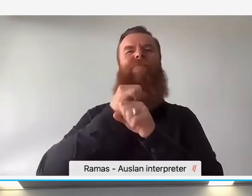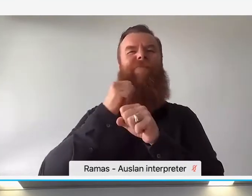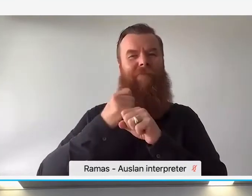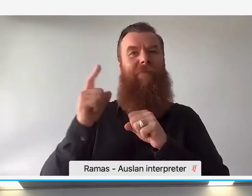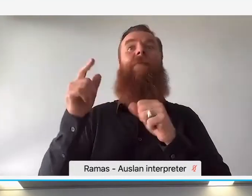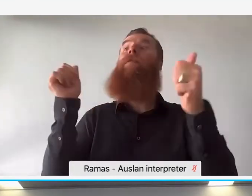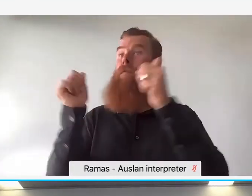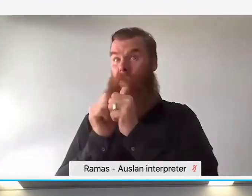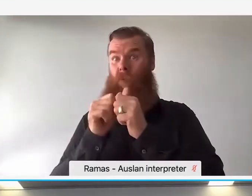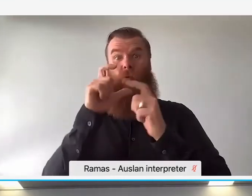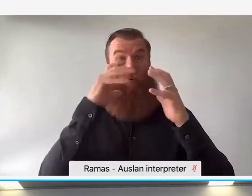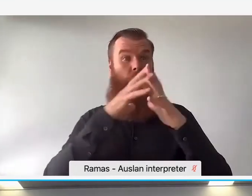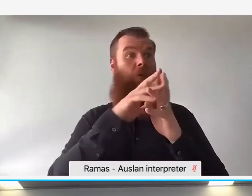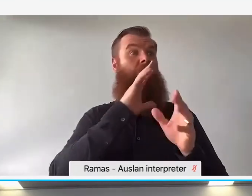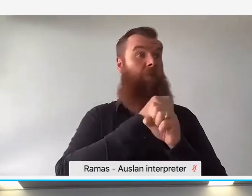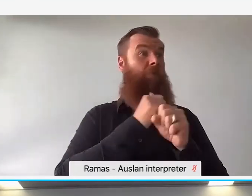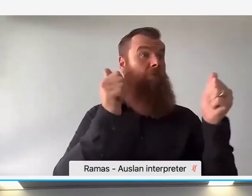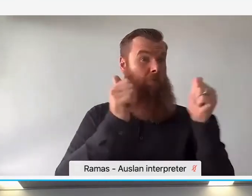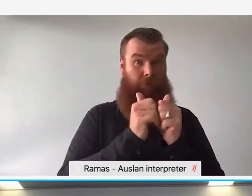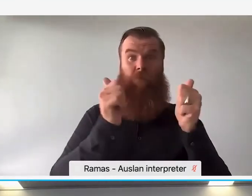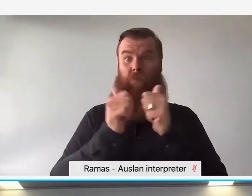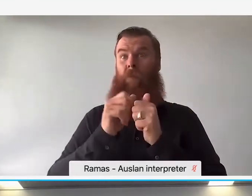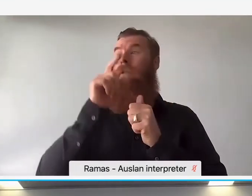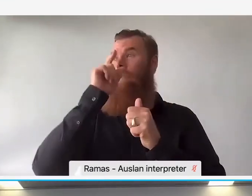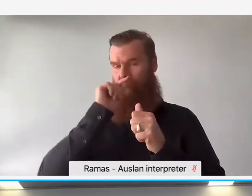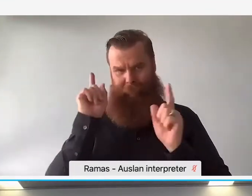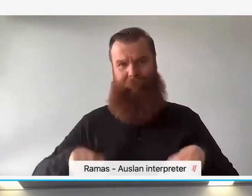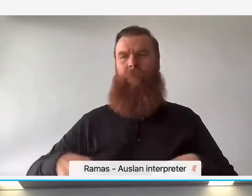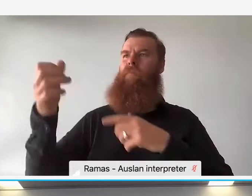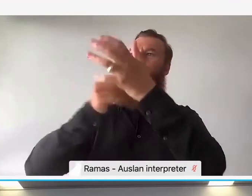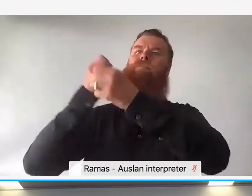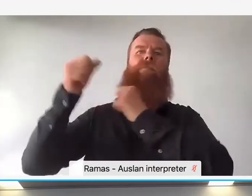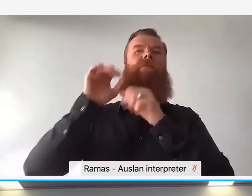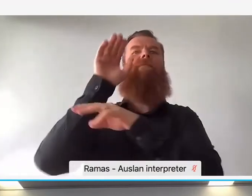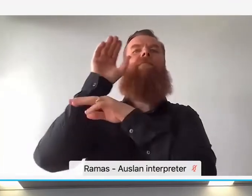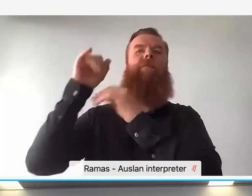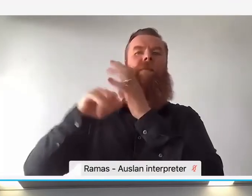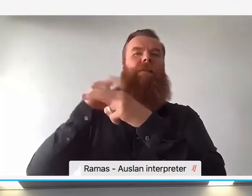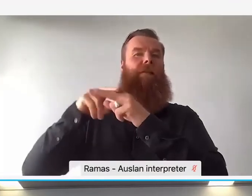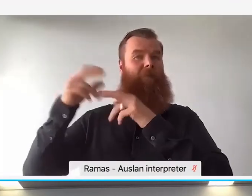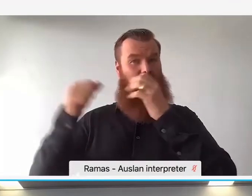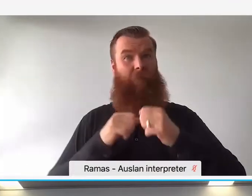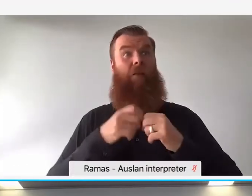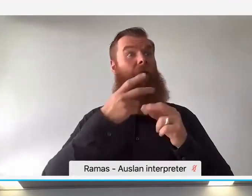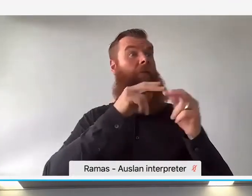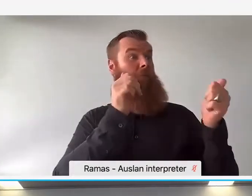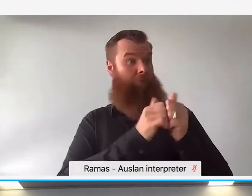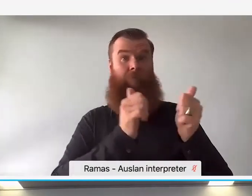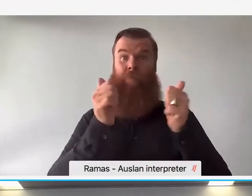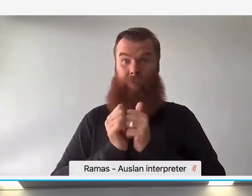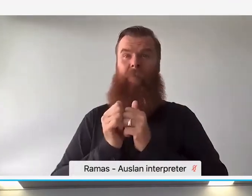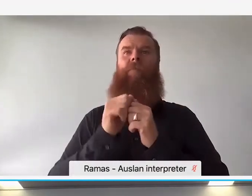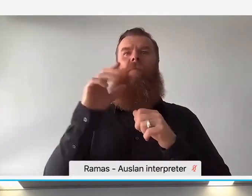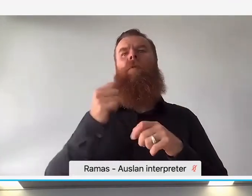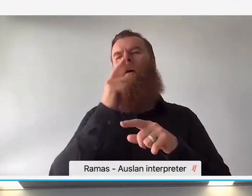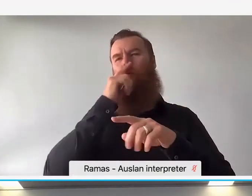which allows you to recruit workers. Once you have an executed deed, you commence labour market testing and recruitment